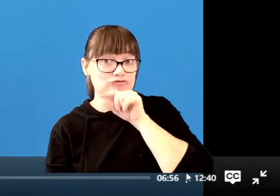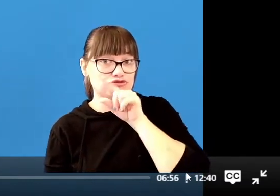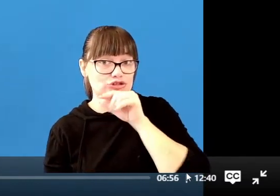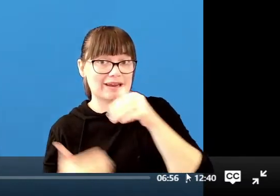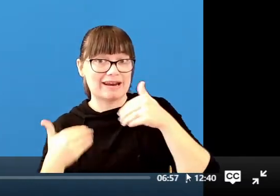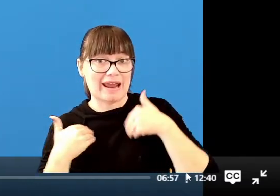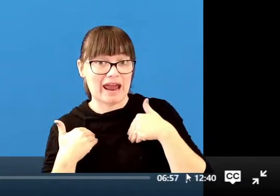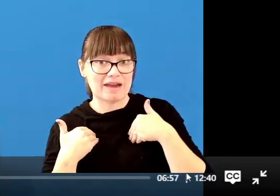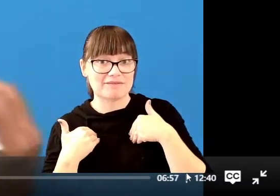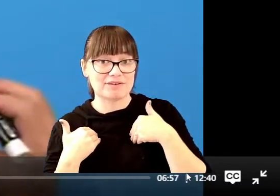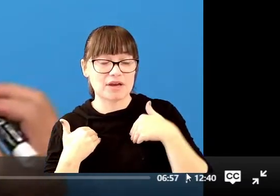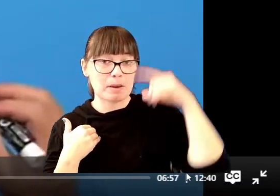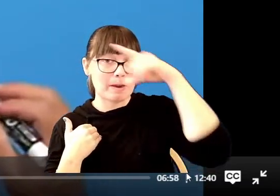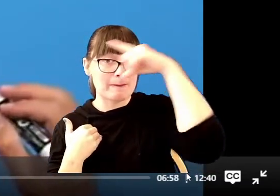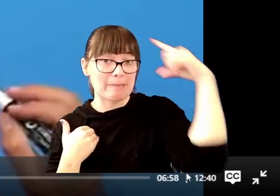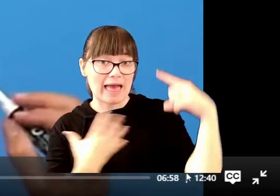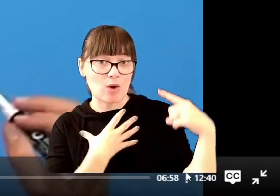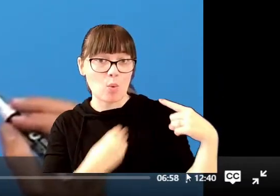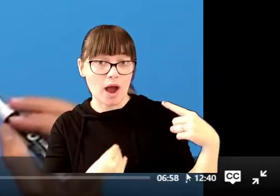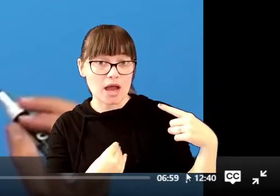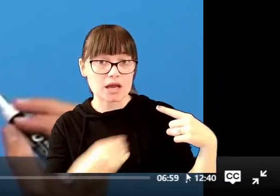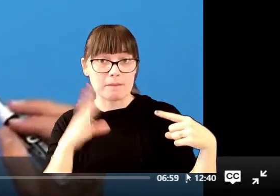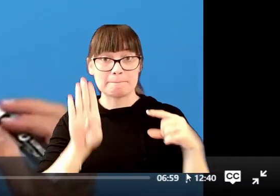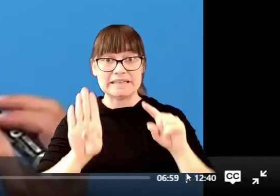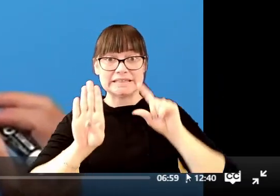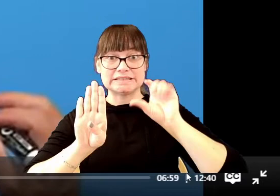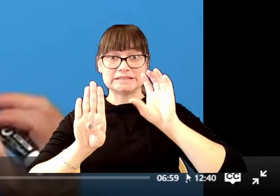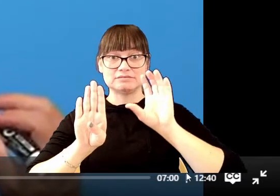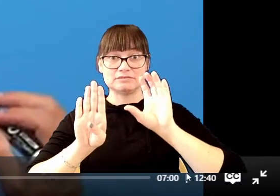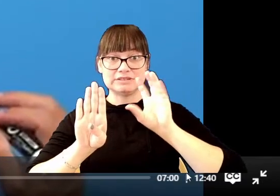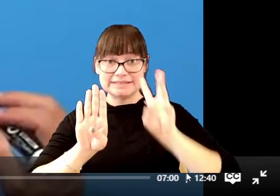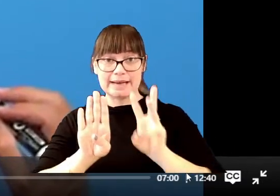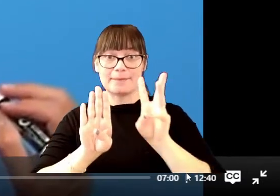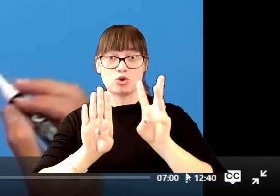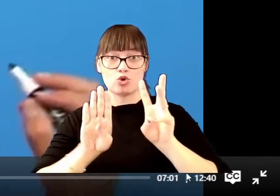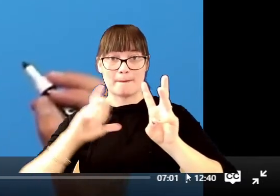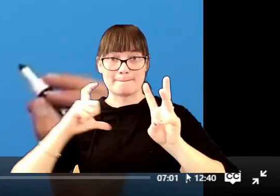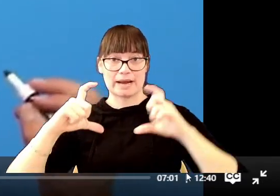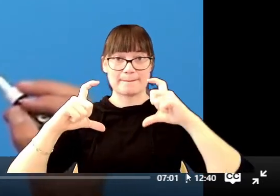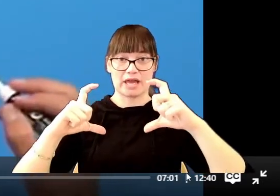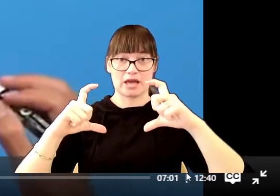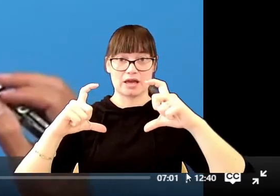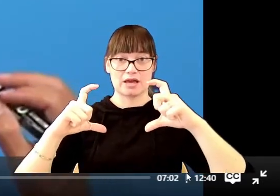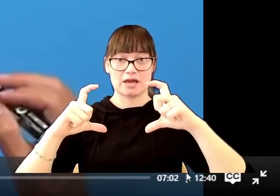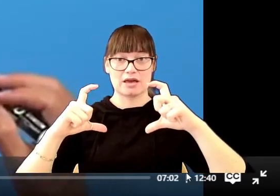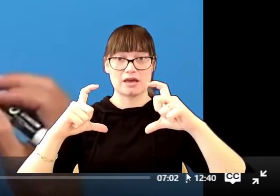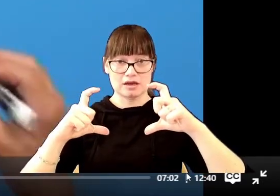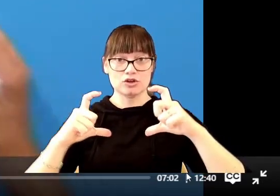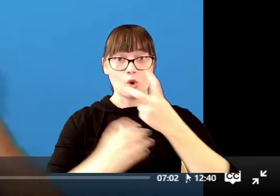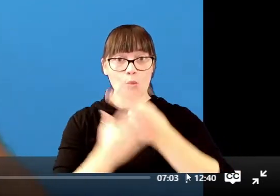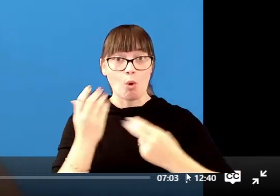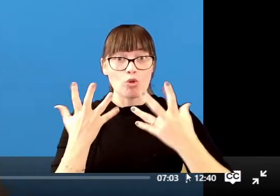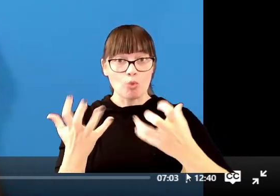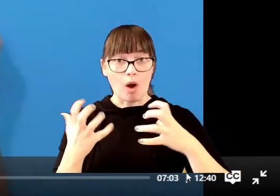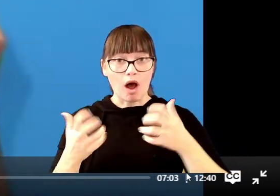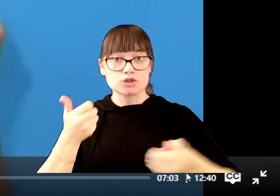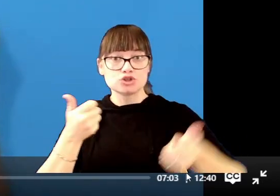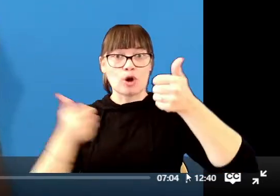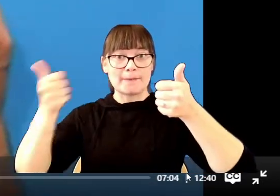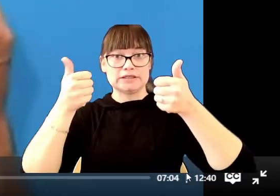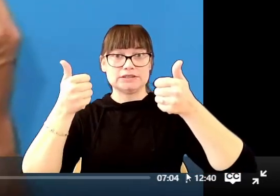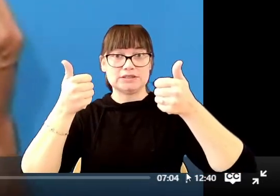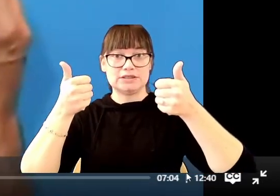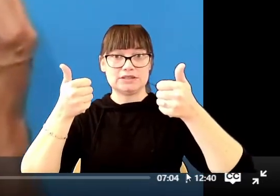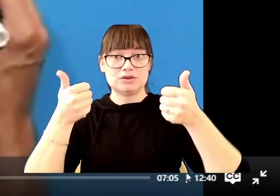genotype BW, and they're both dominant alleles, and they both act as dominant alleles. And what you wind up